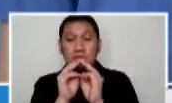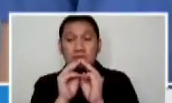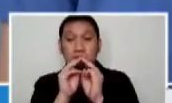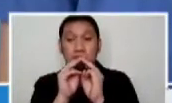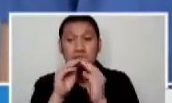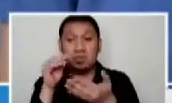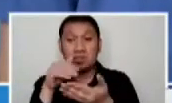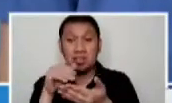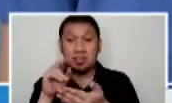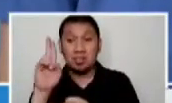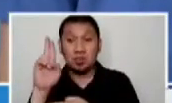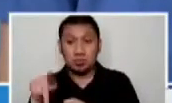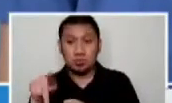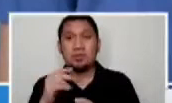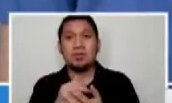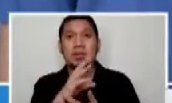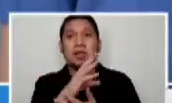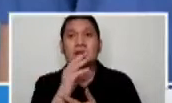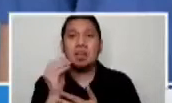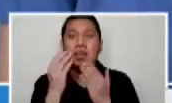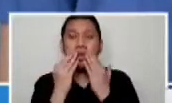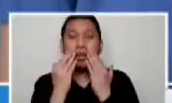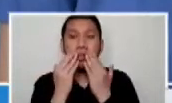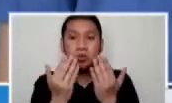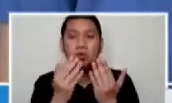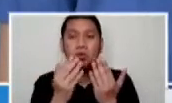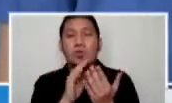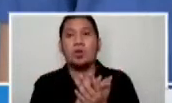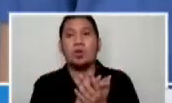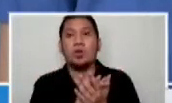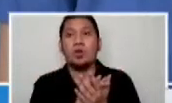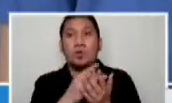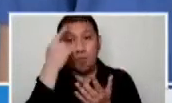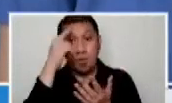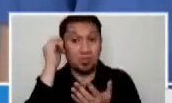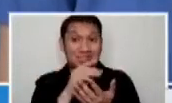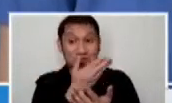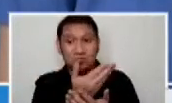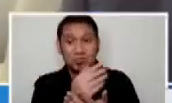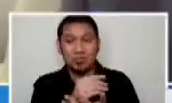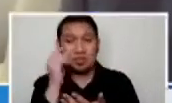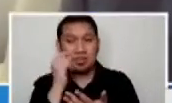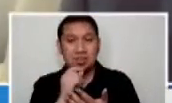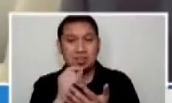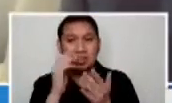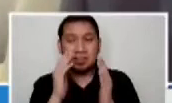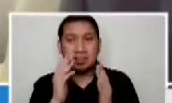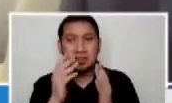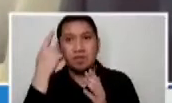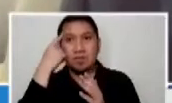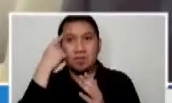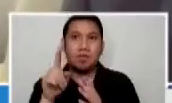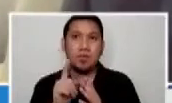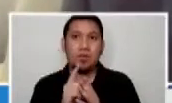May mga na-stranded na mga individuals like yung mga returning Islamic scholars from Saudi